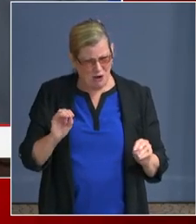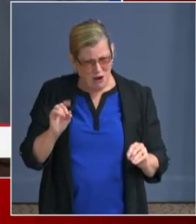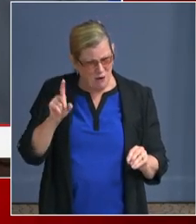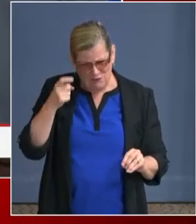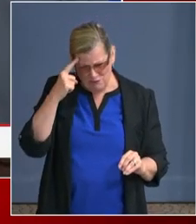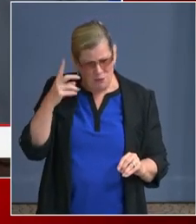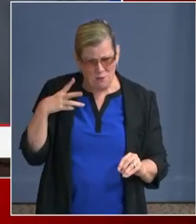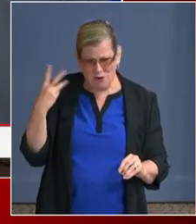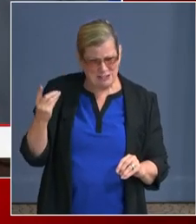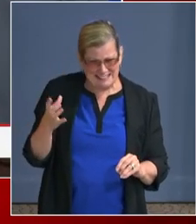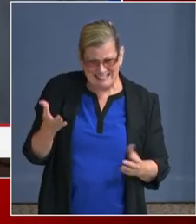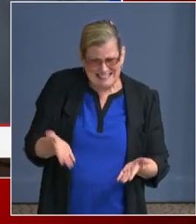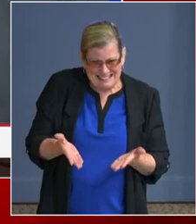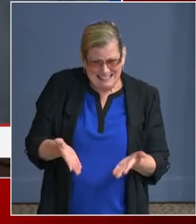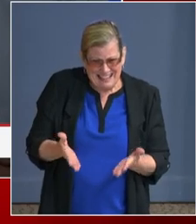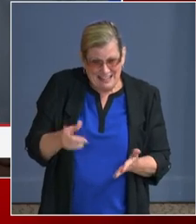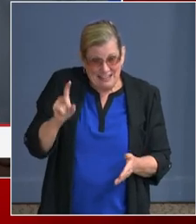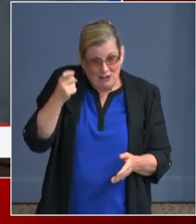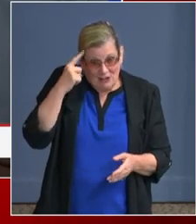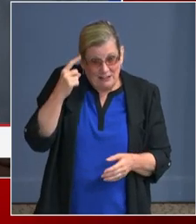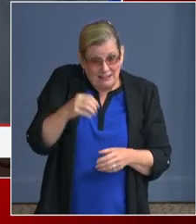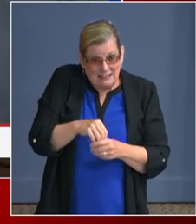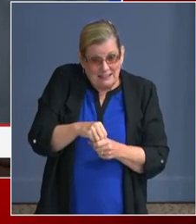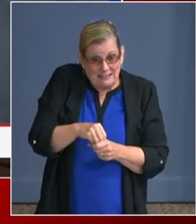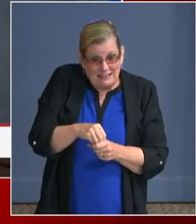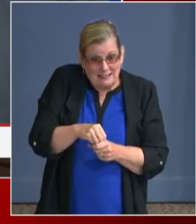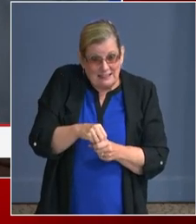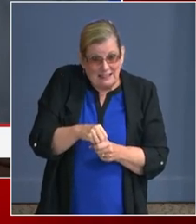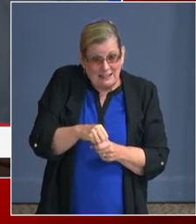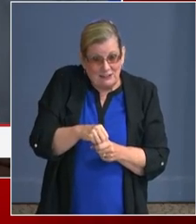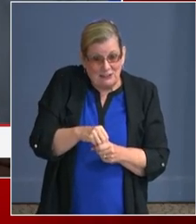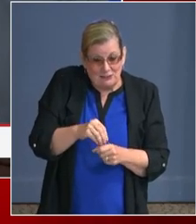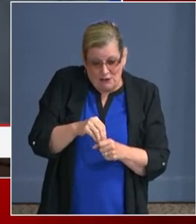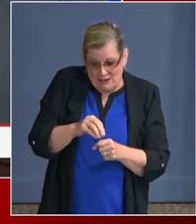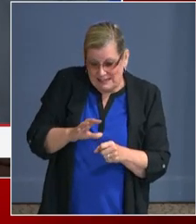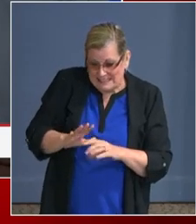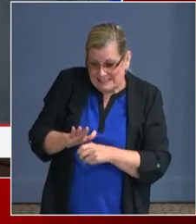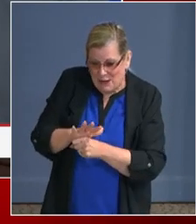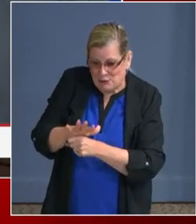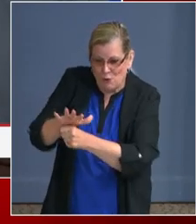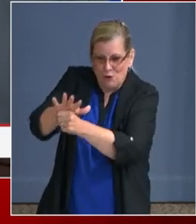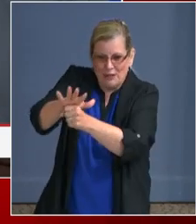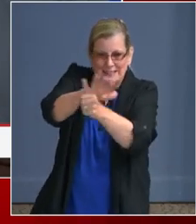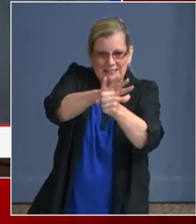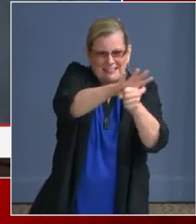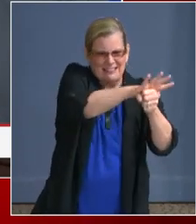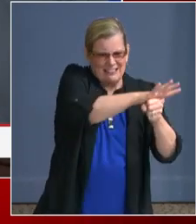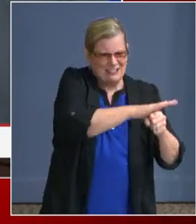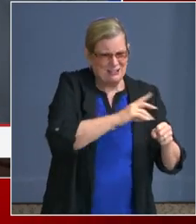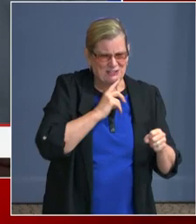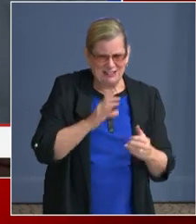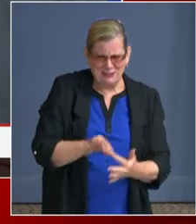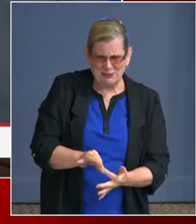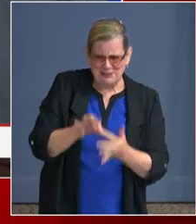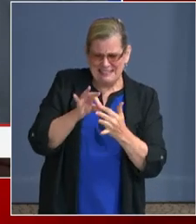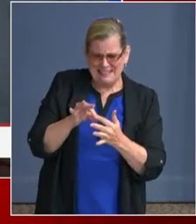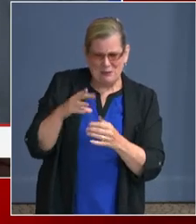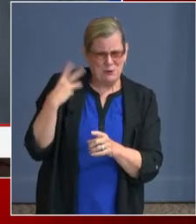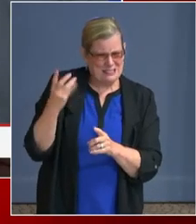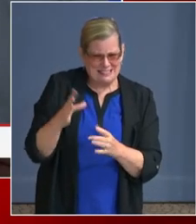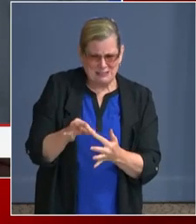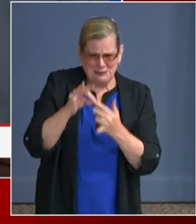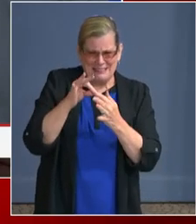Washington, D.C. There are even governors in the territories. So we are very unique in the